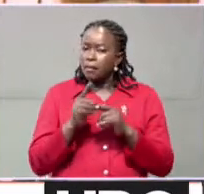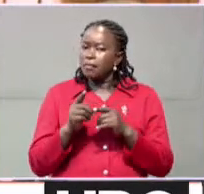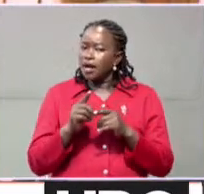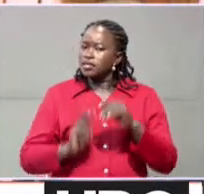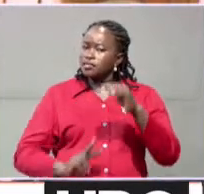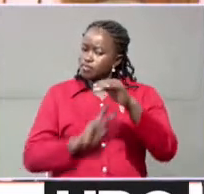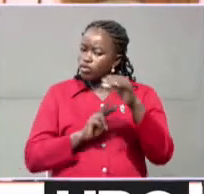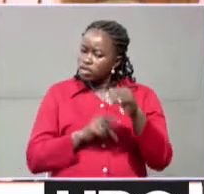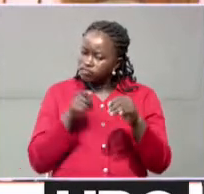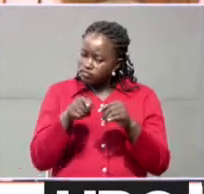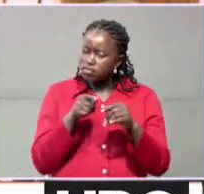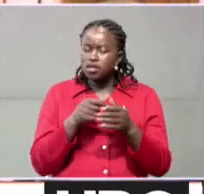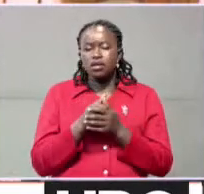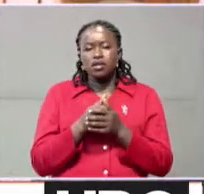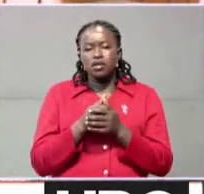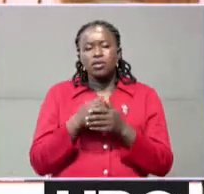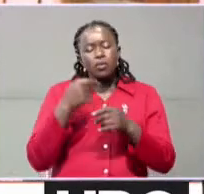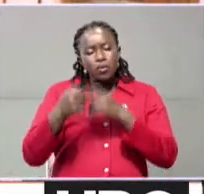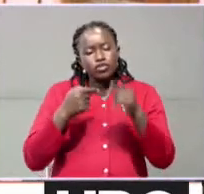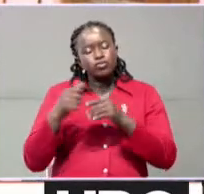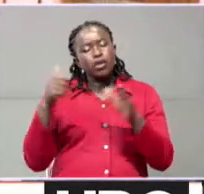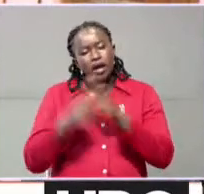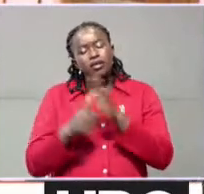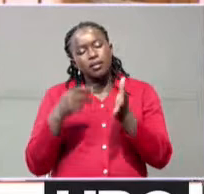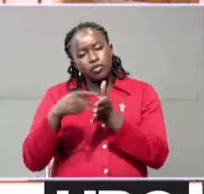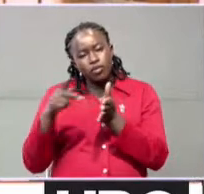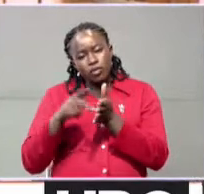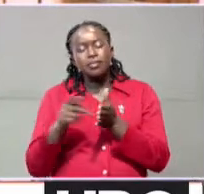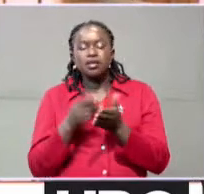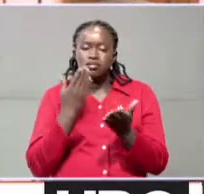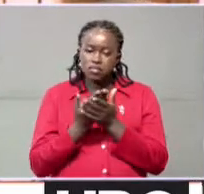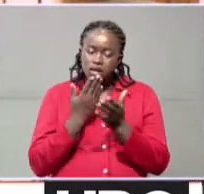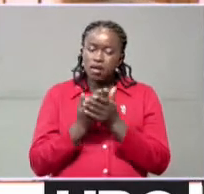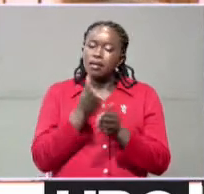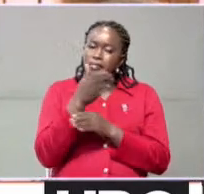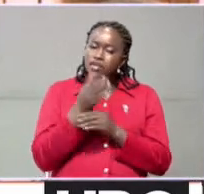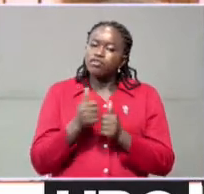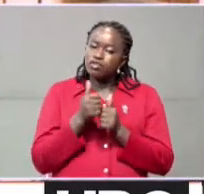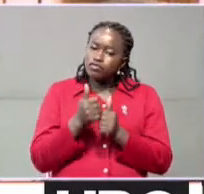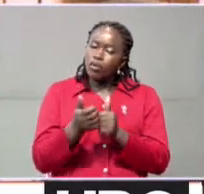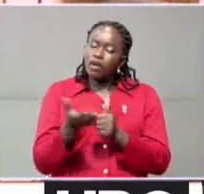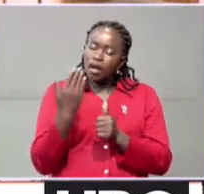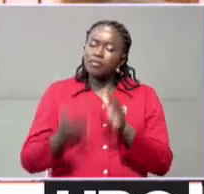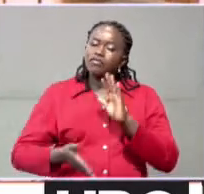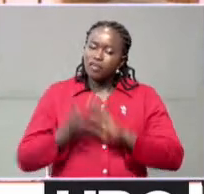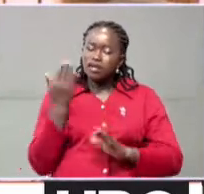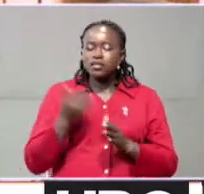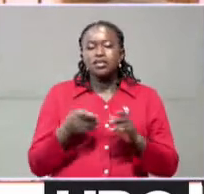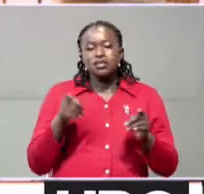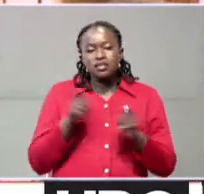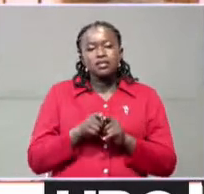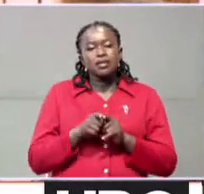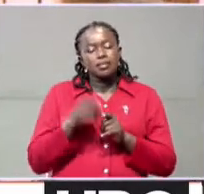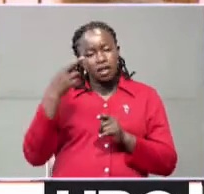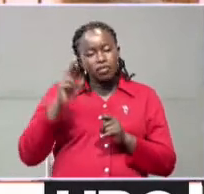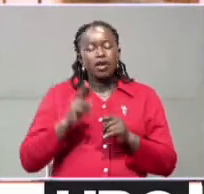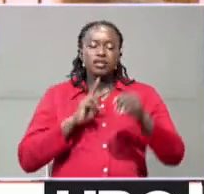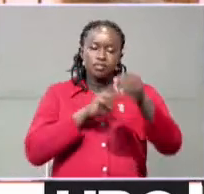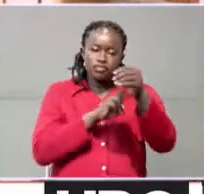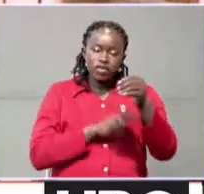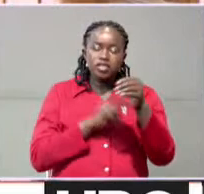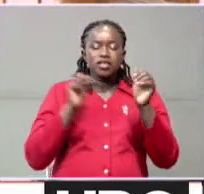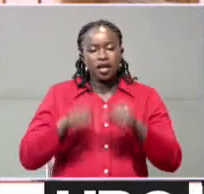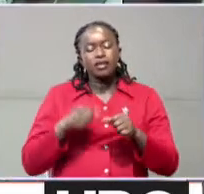still under procurement so i want to appeal to the ministry to first track the process so that the proper and permanent construction can be done i thank you